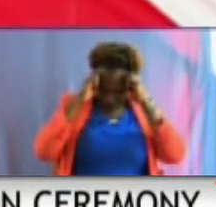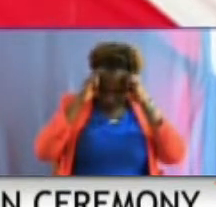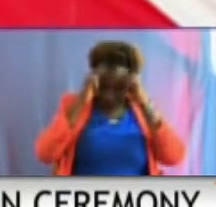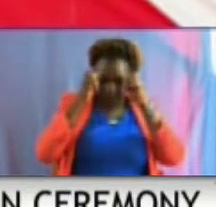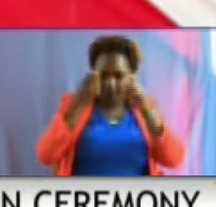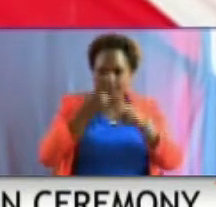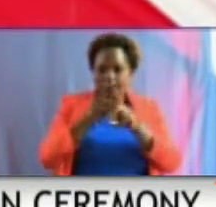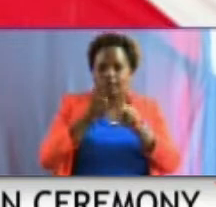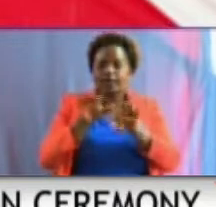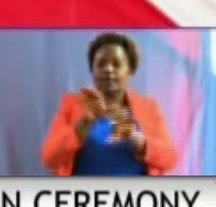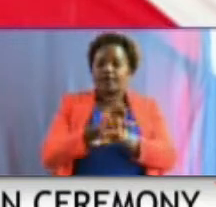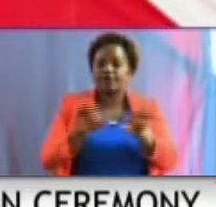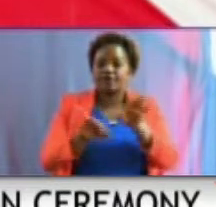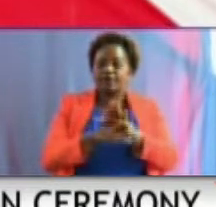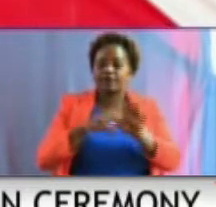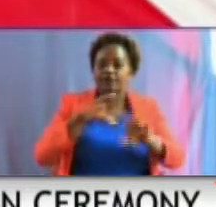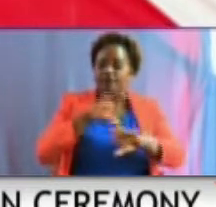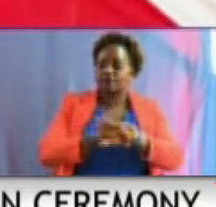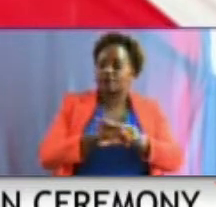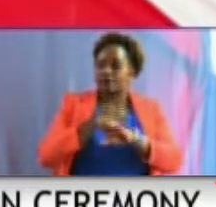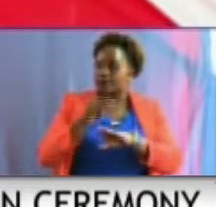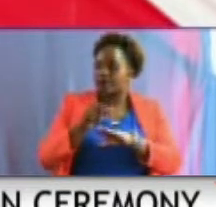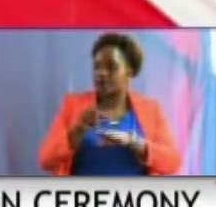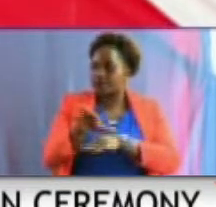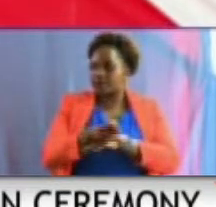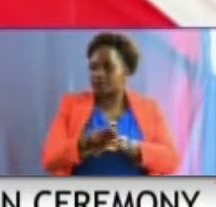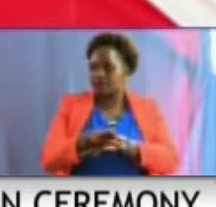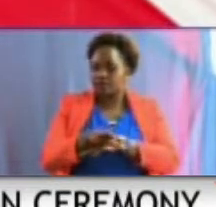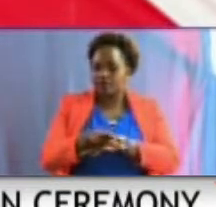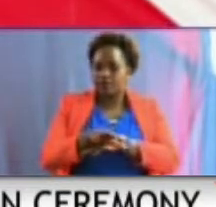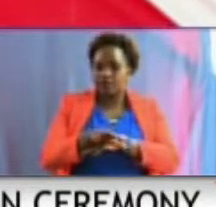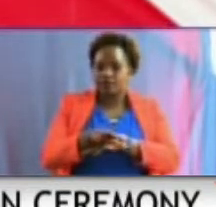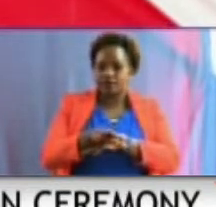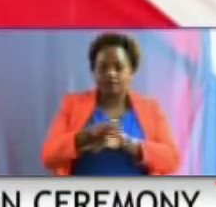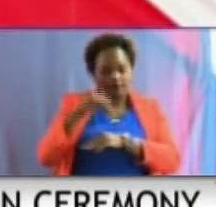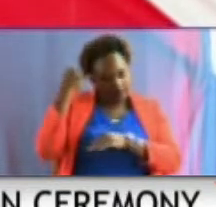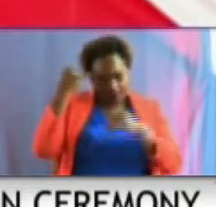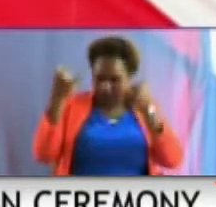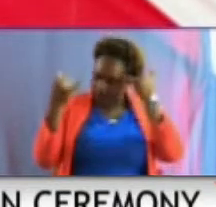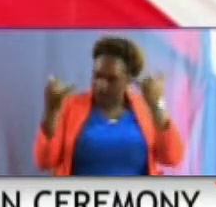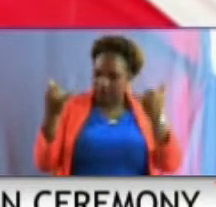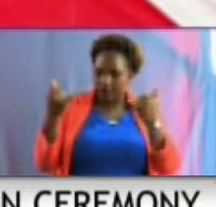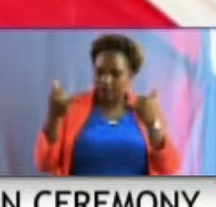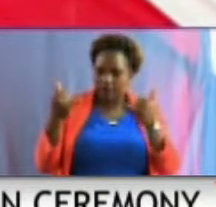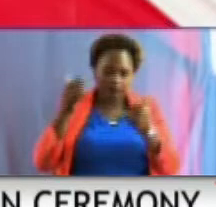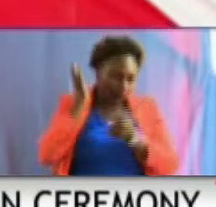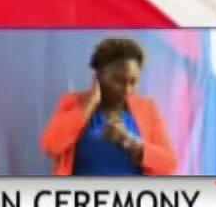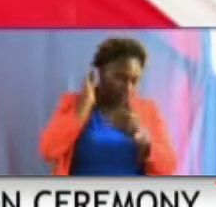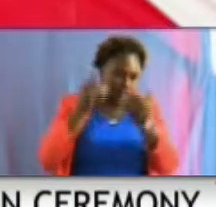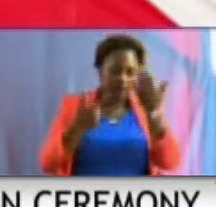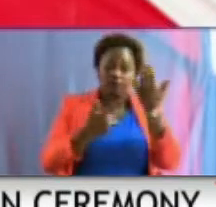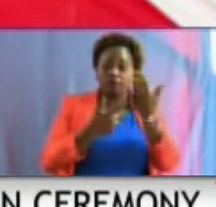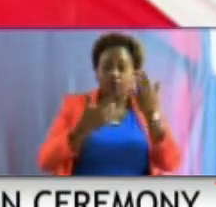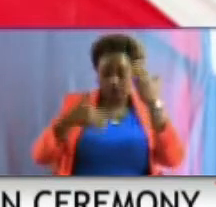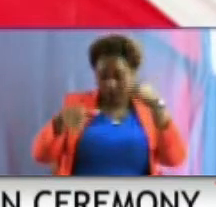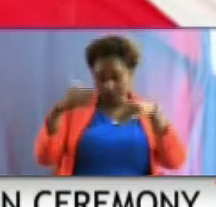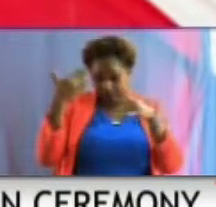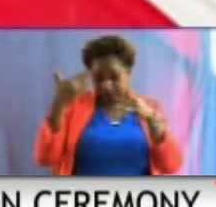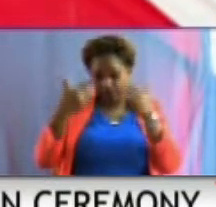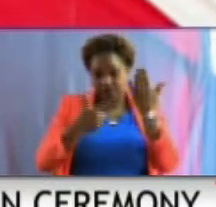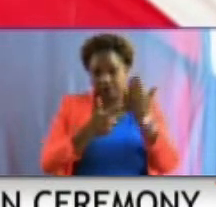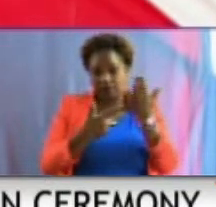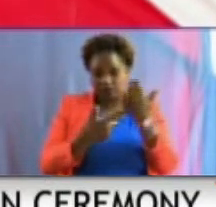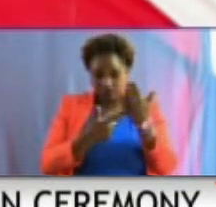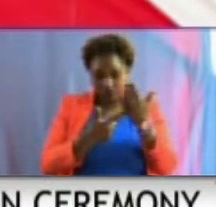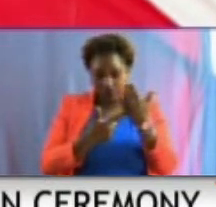and selling everything you got in this marketplace of ideas called Murang'A University of